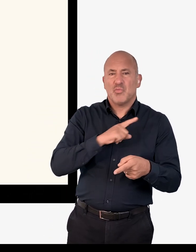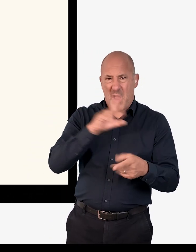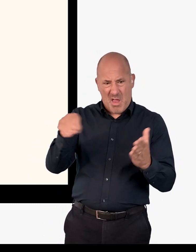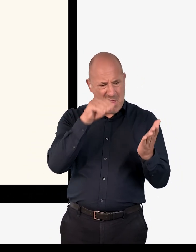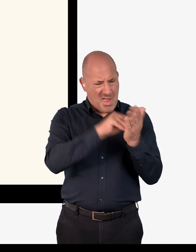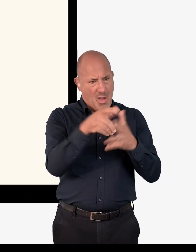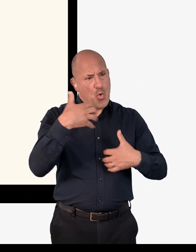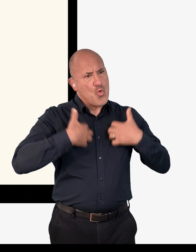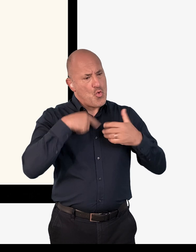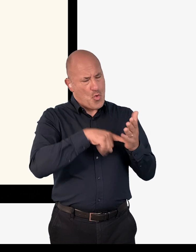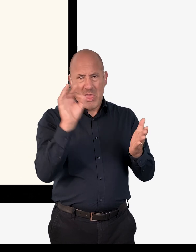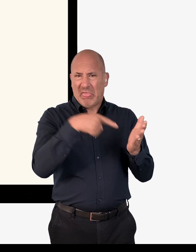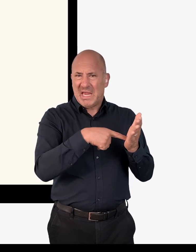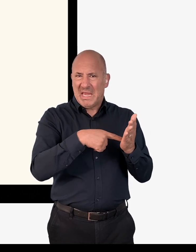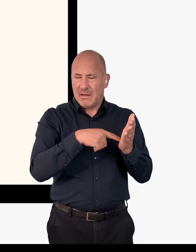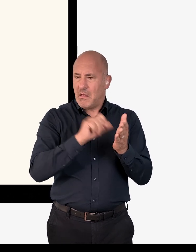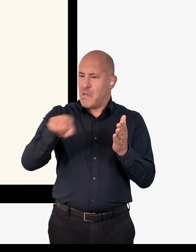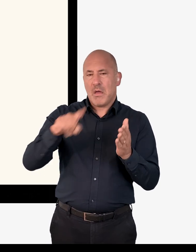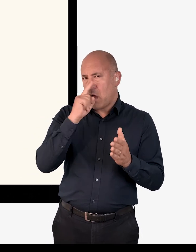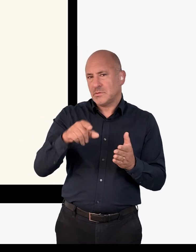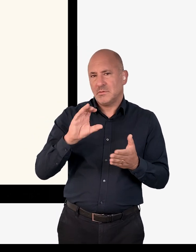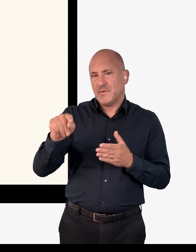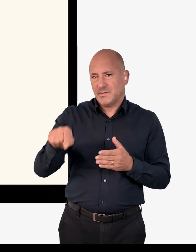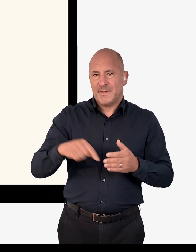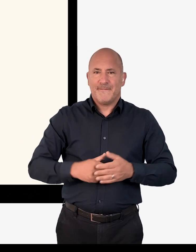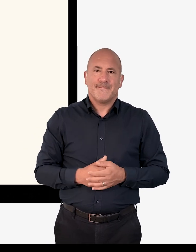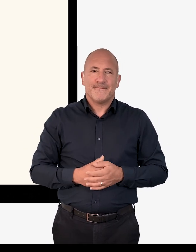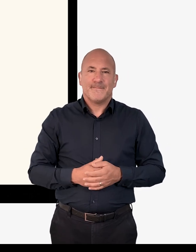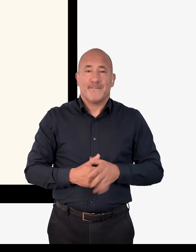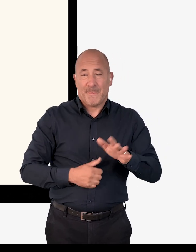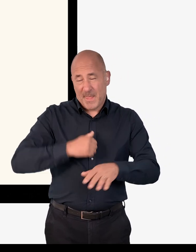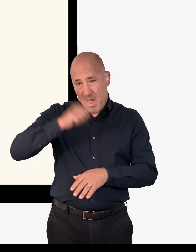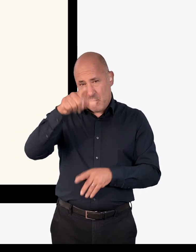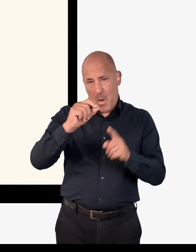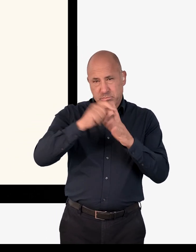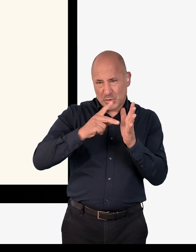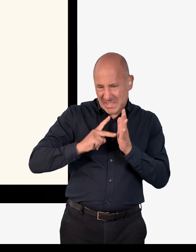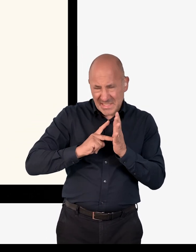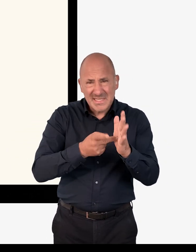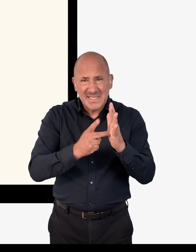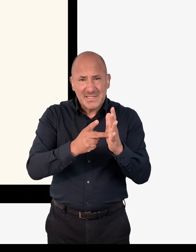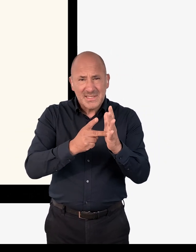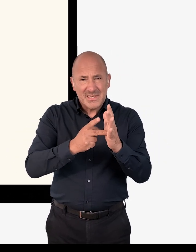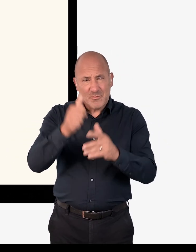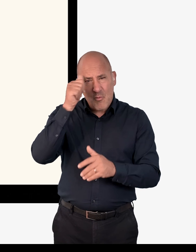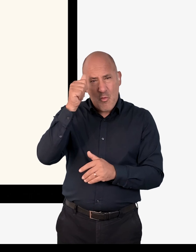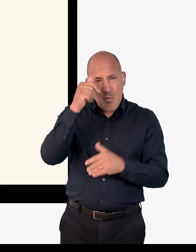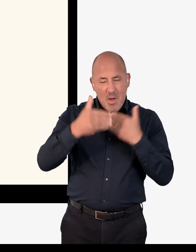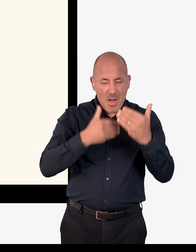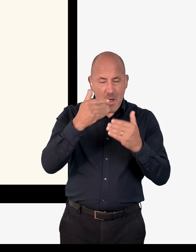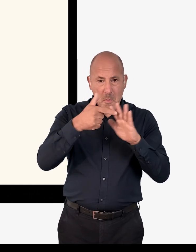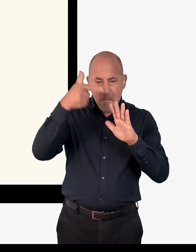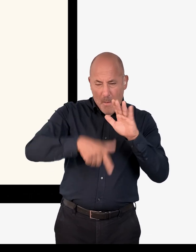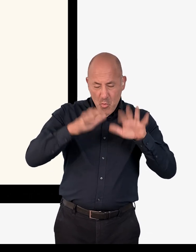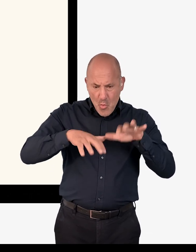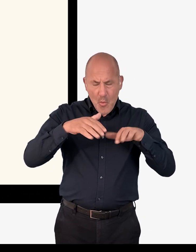not detailed in your expression of interest. We understand that your project planning will be more developed by the time you